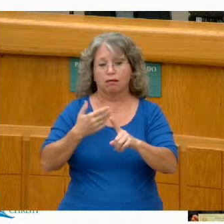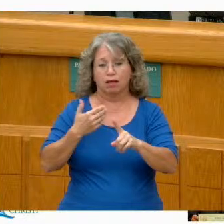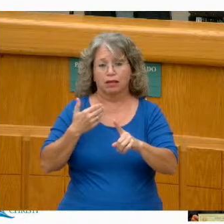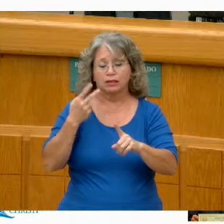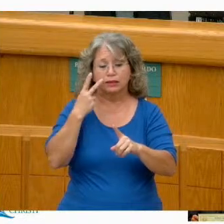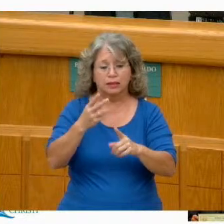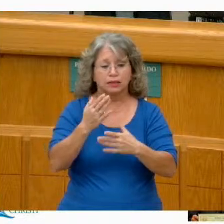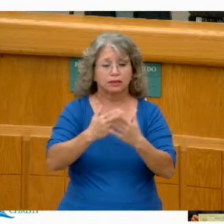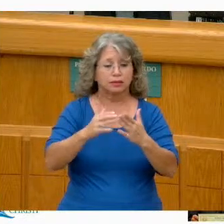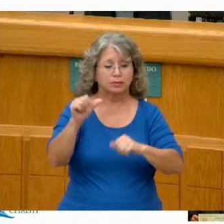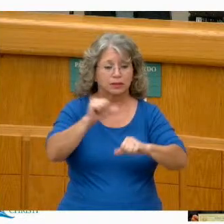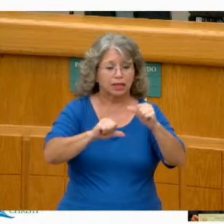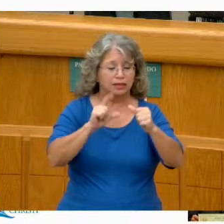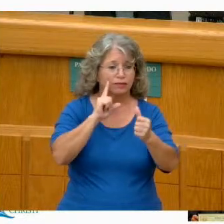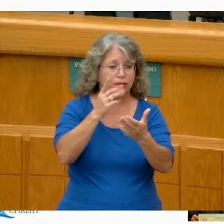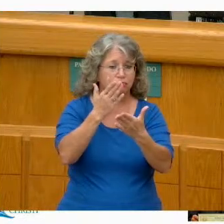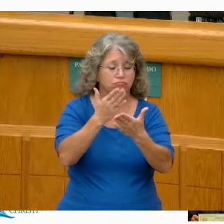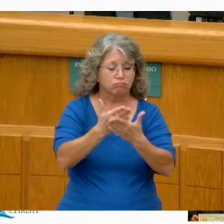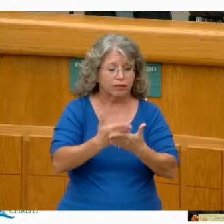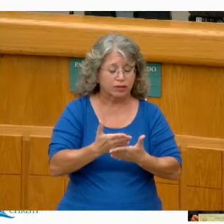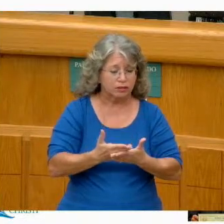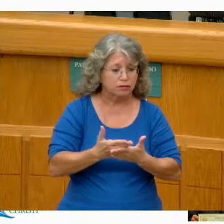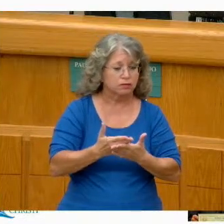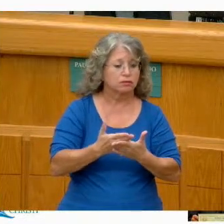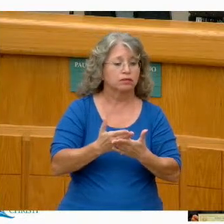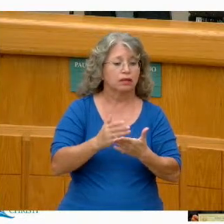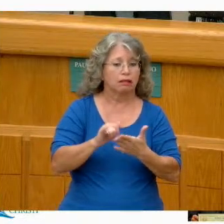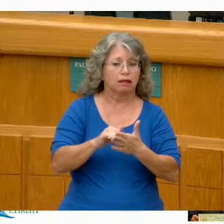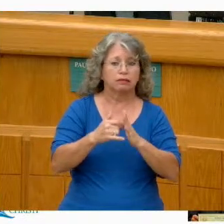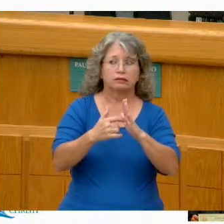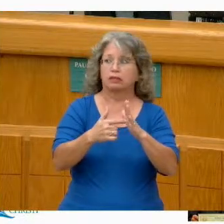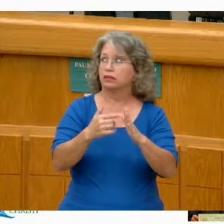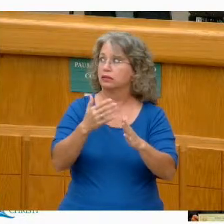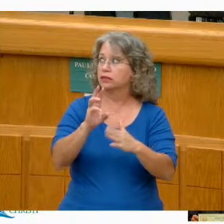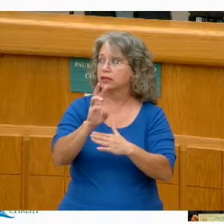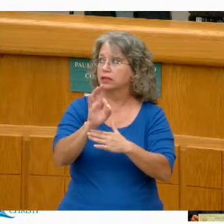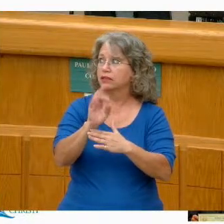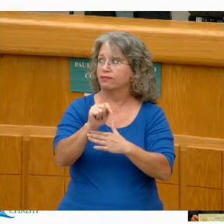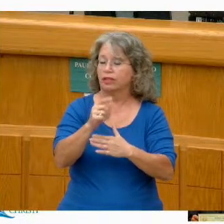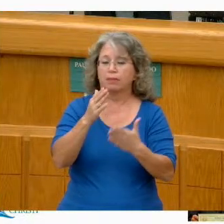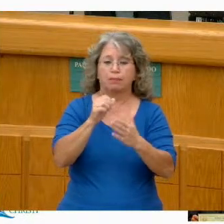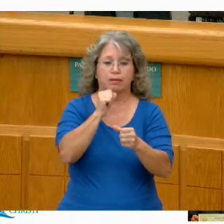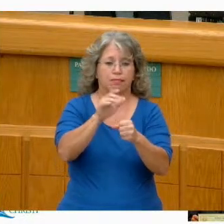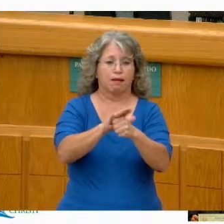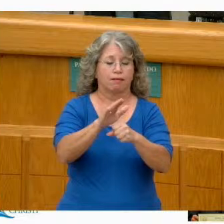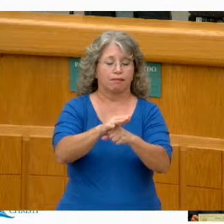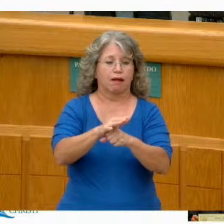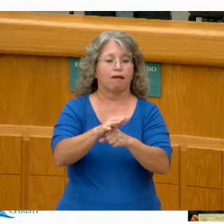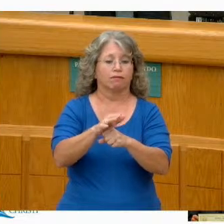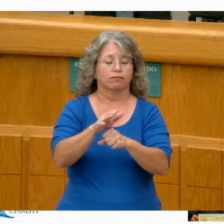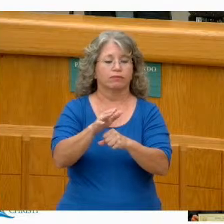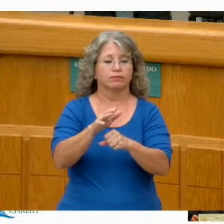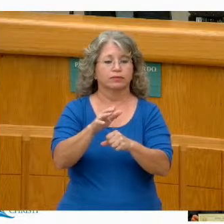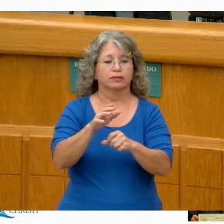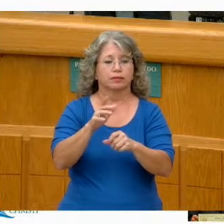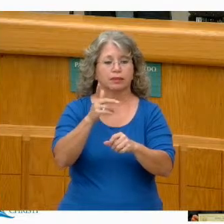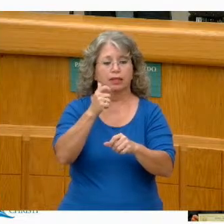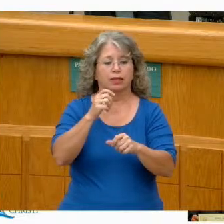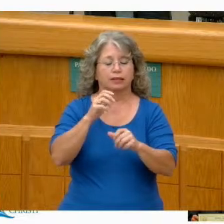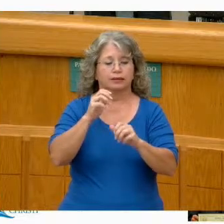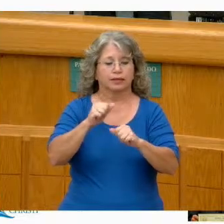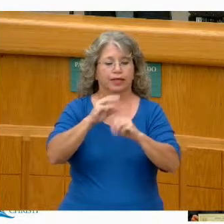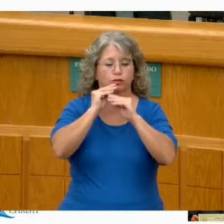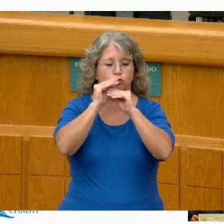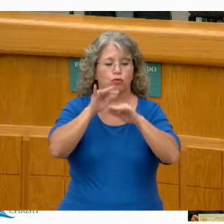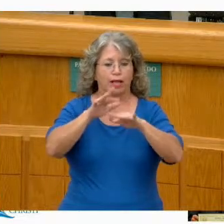published that indicate that 6 feet is probably not enough due to the aerosolized transmission of COVID-19, and you should